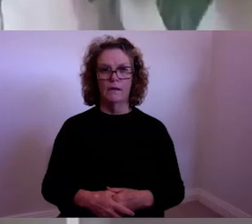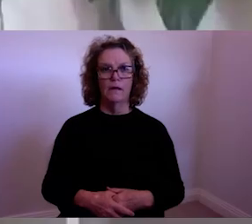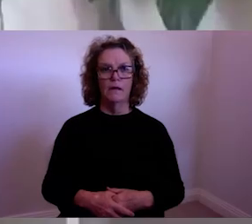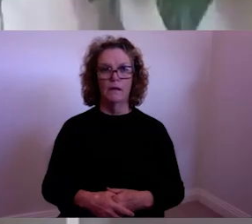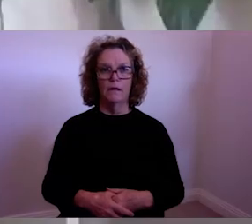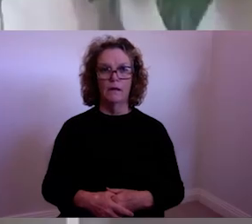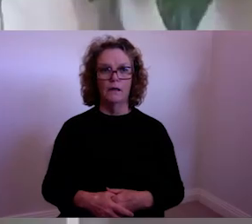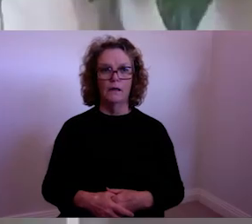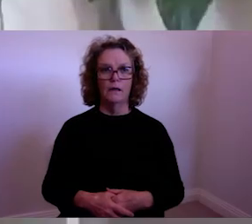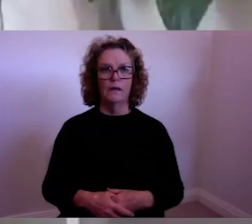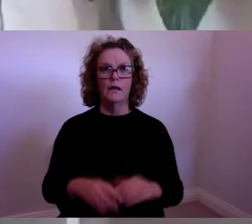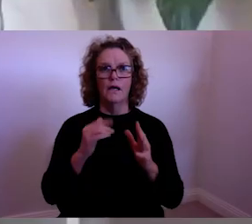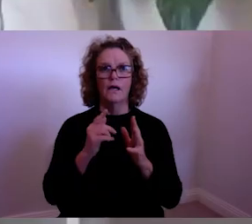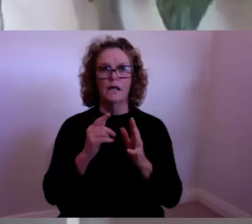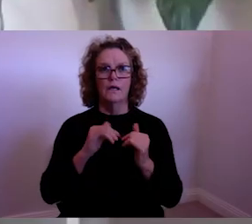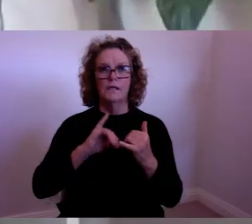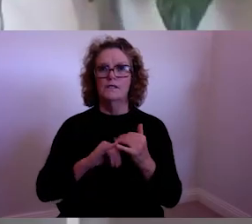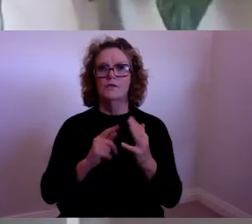Me on there, Jenny.